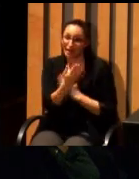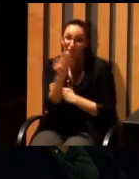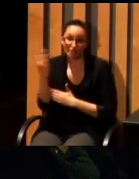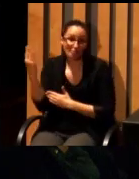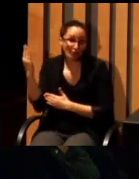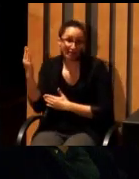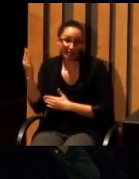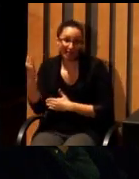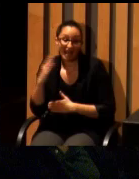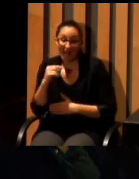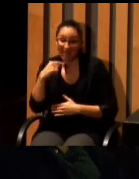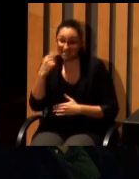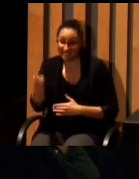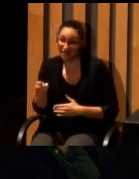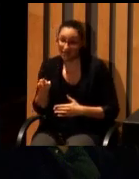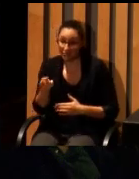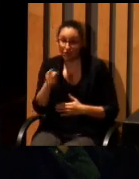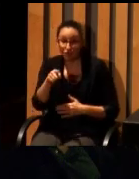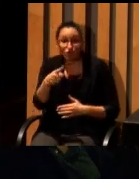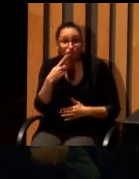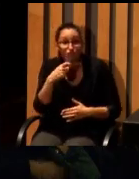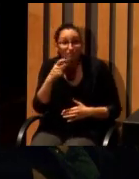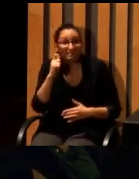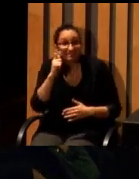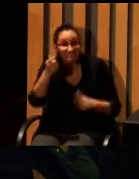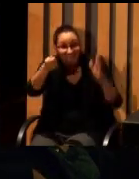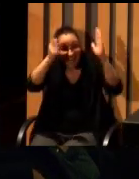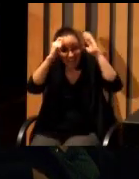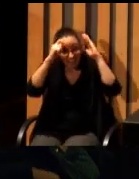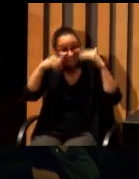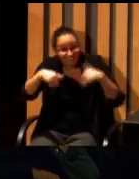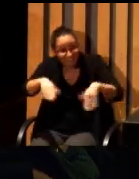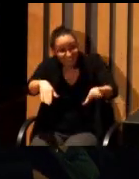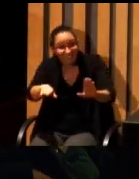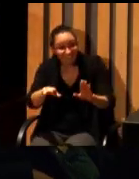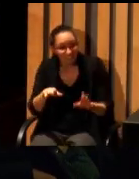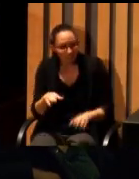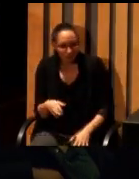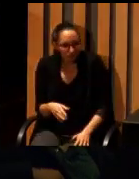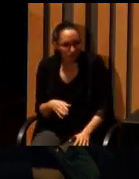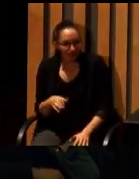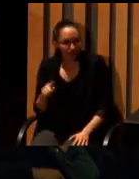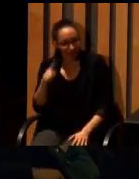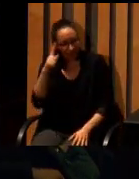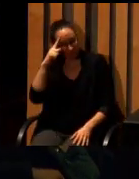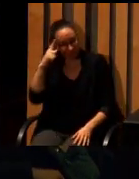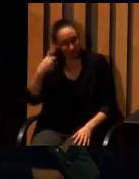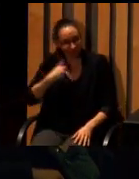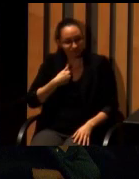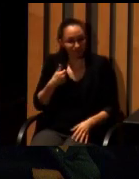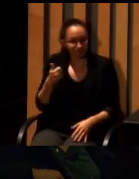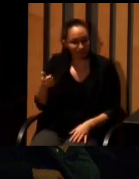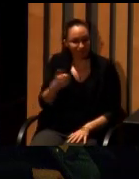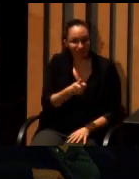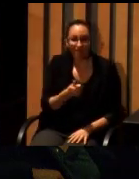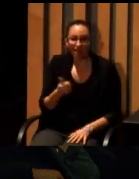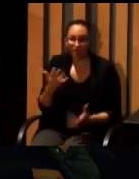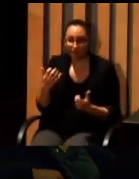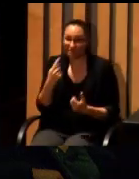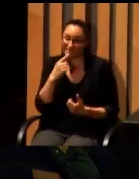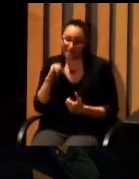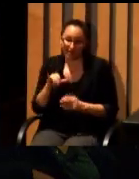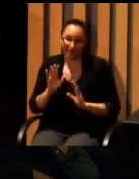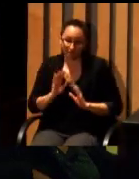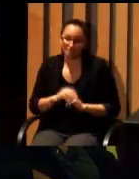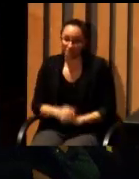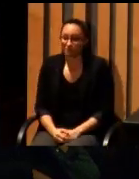take that Redskins hat off and put it on, wear it to work, or wear it out on the streets. So I just want to make sure that I say that.